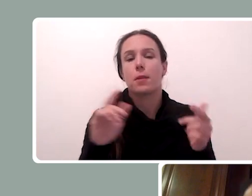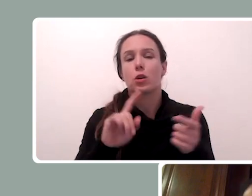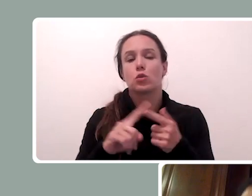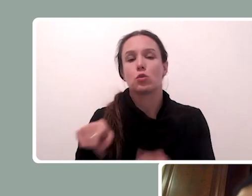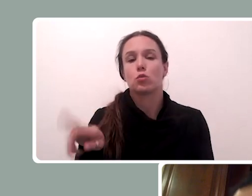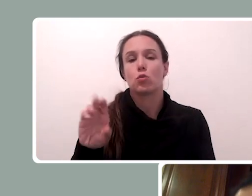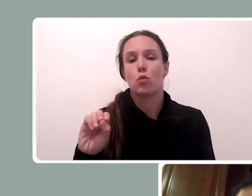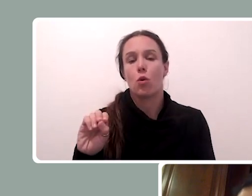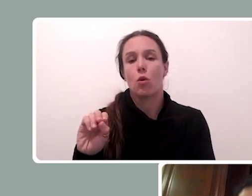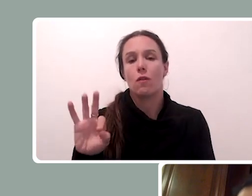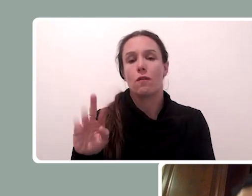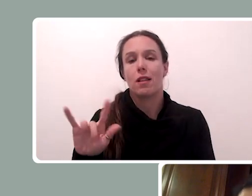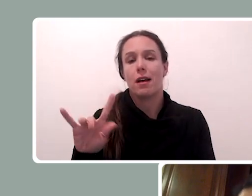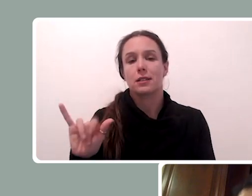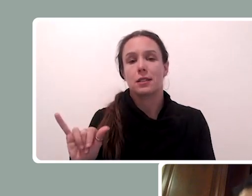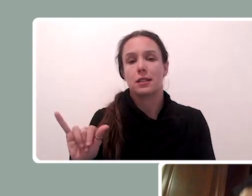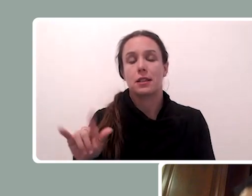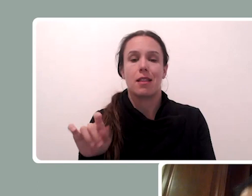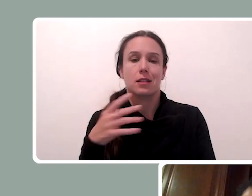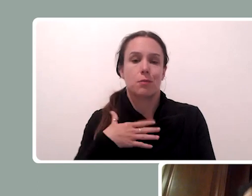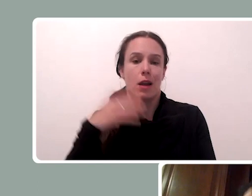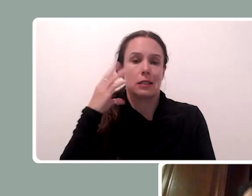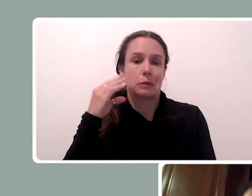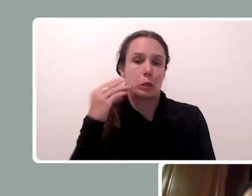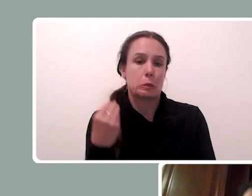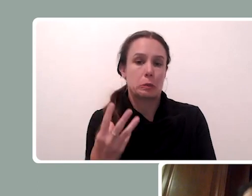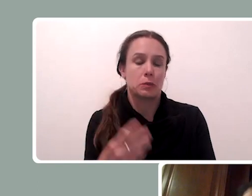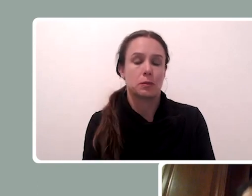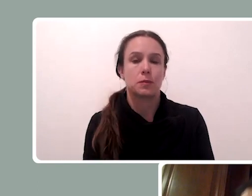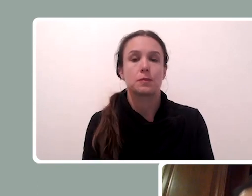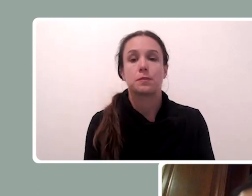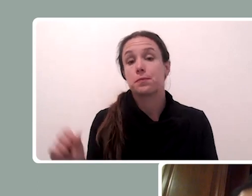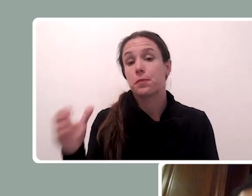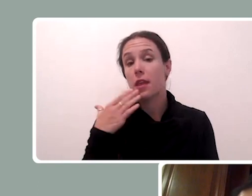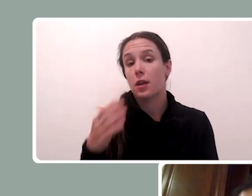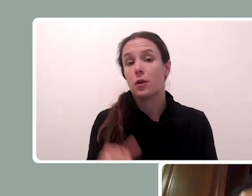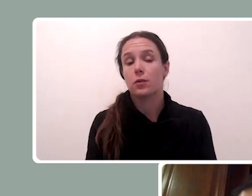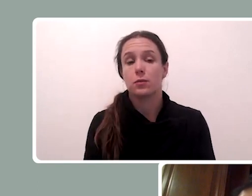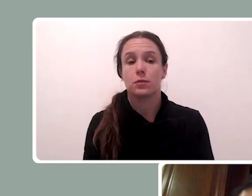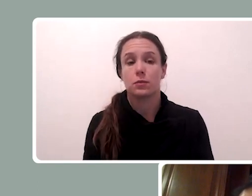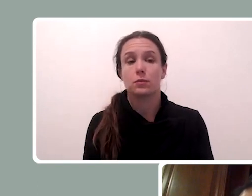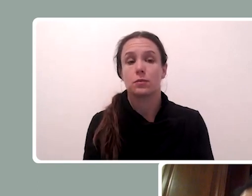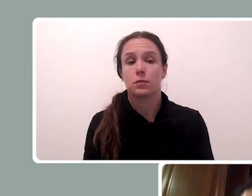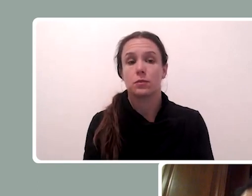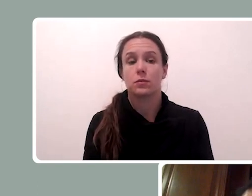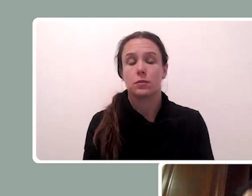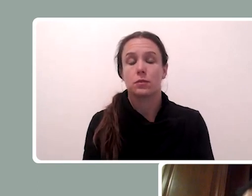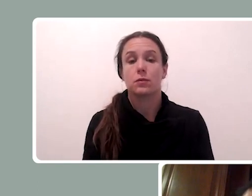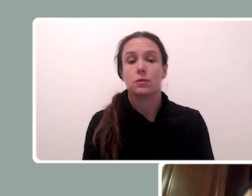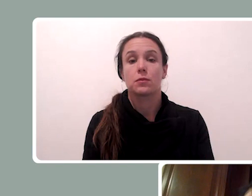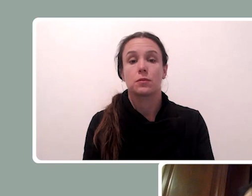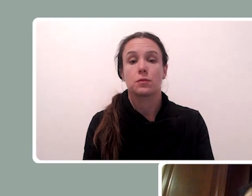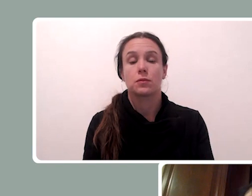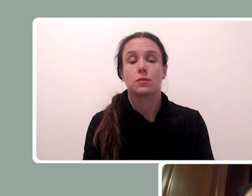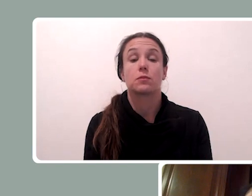So that's kind of the clinical experience I can share with the audience. Thank you. The next question is